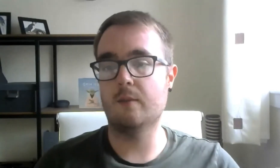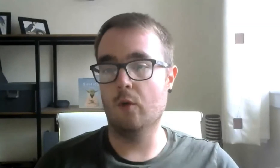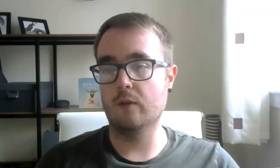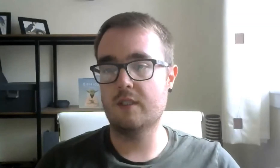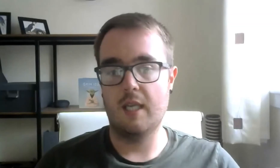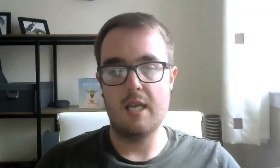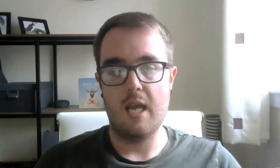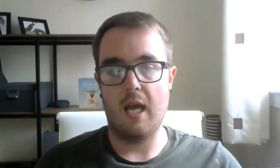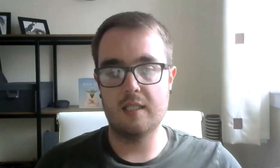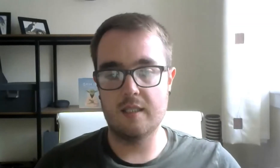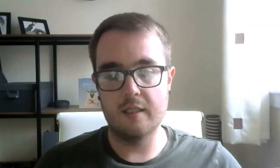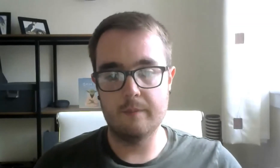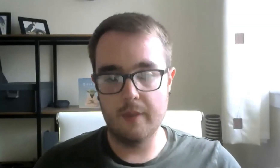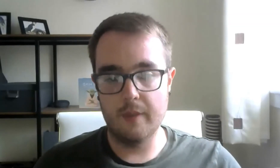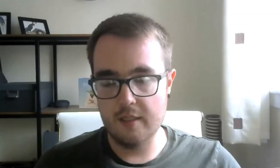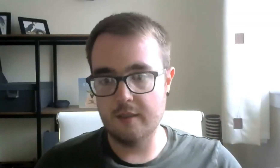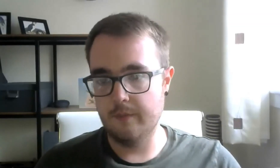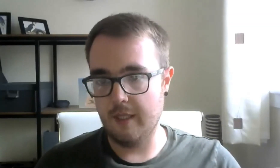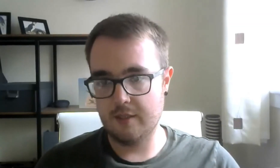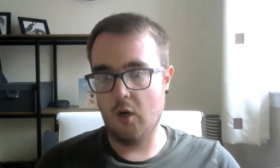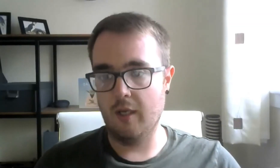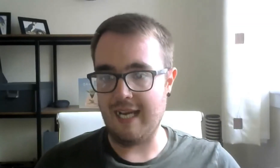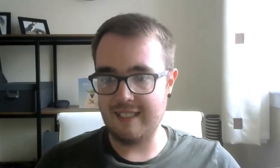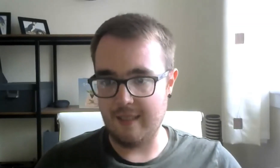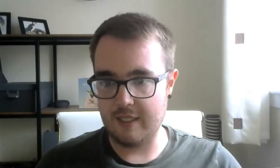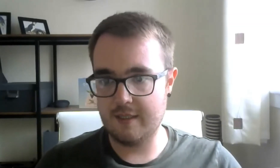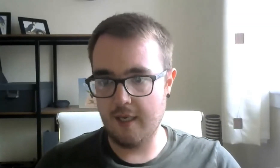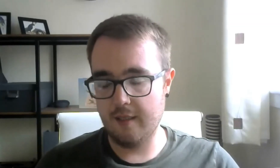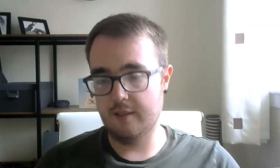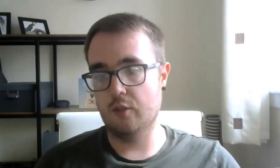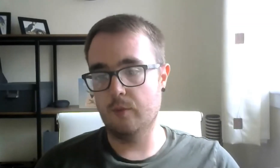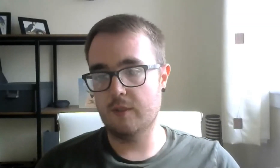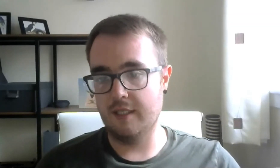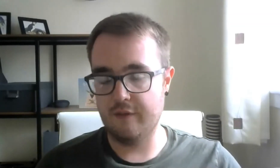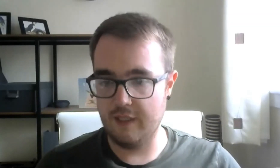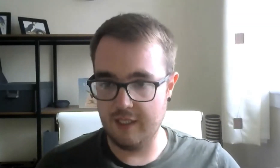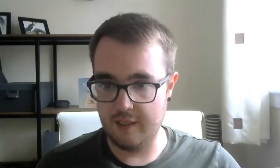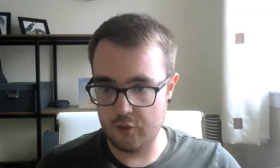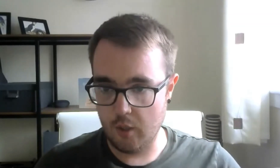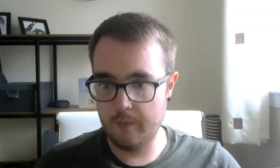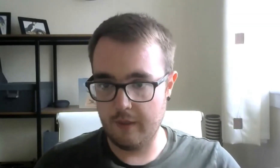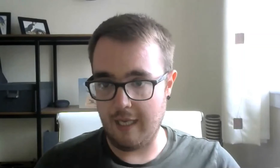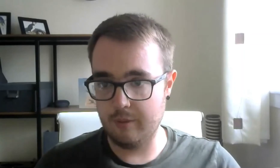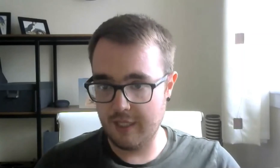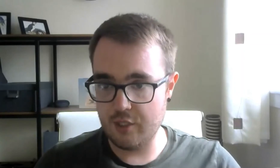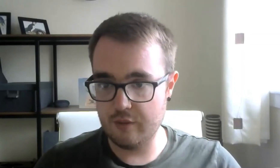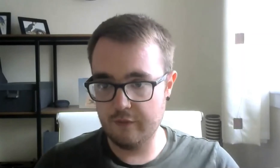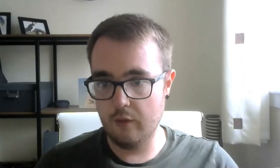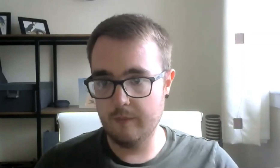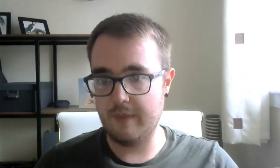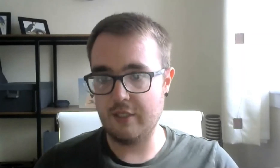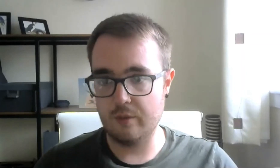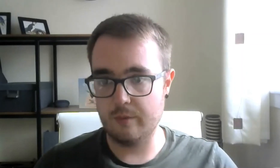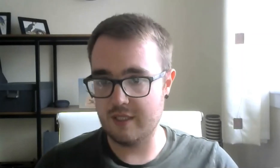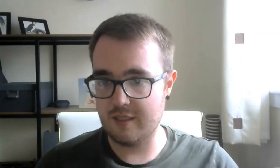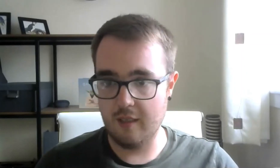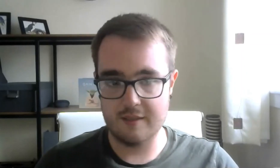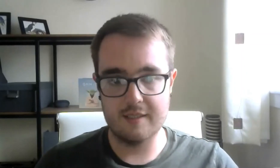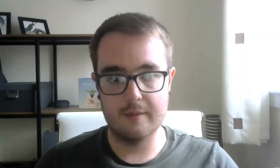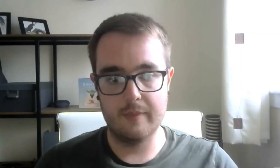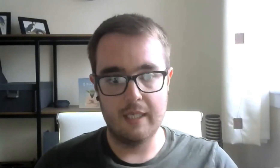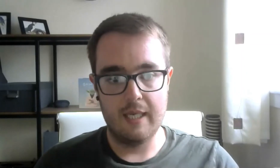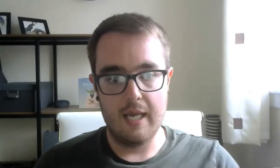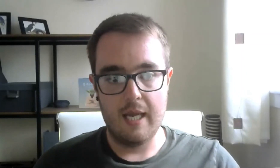weighted towards a certain person. It's got an academic style. It's almost like you're filling in a job application form, especially with the